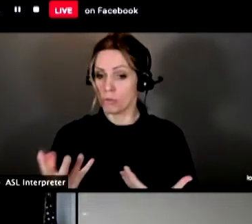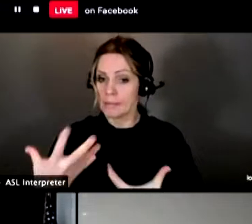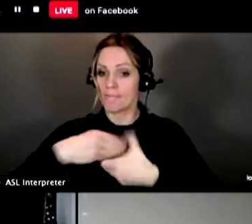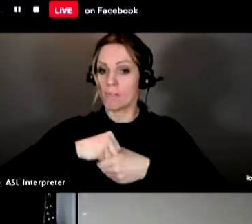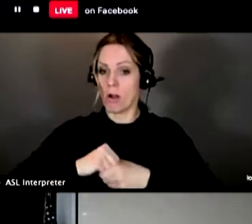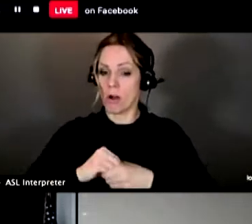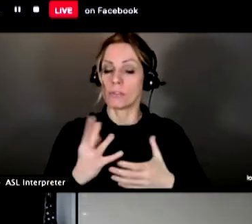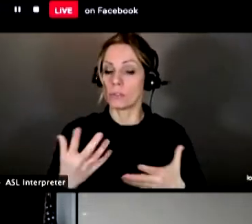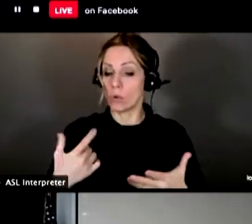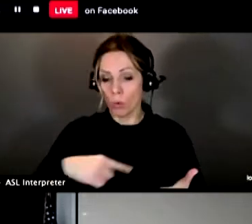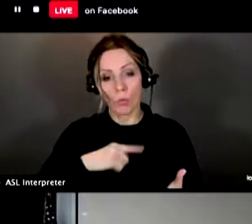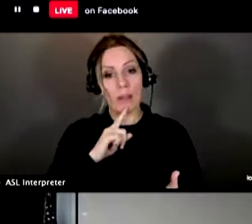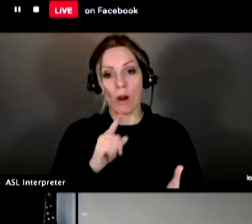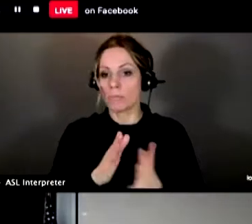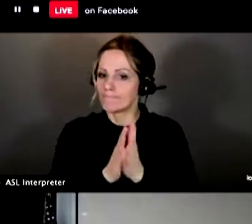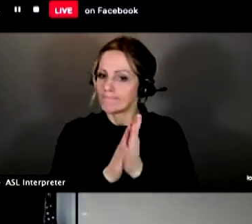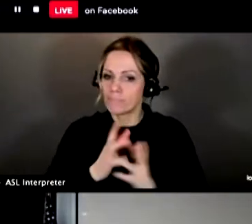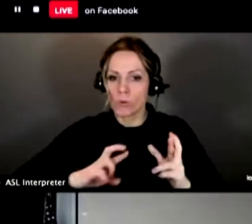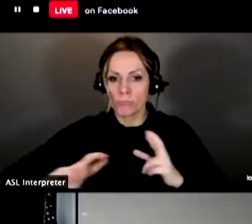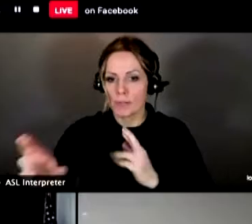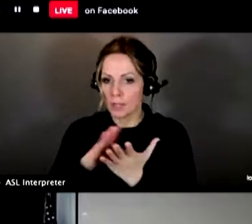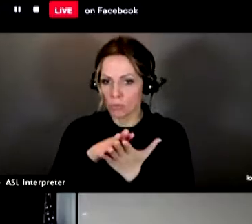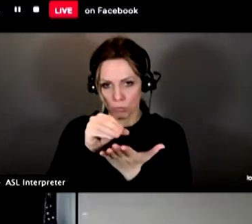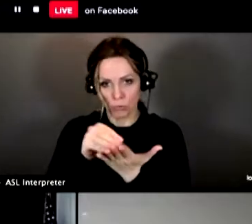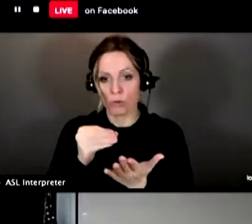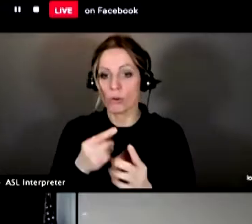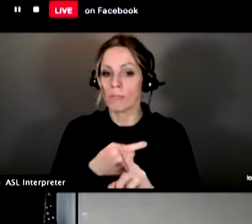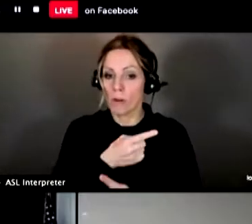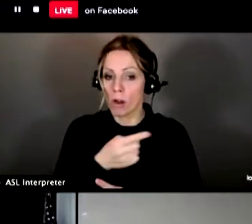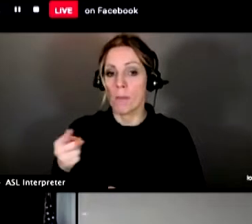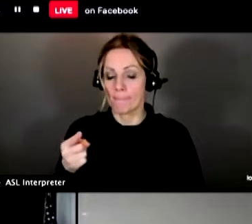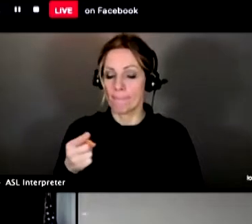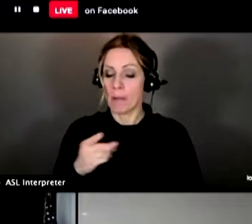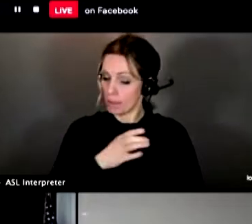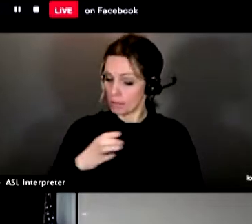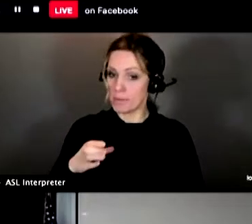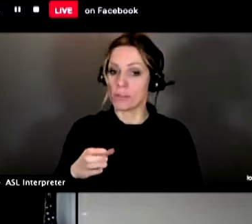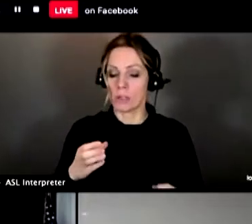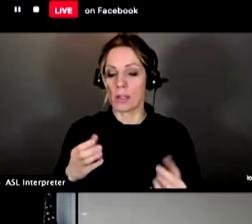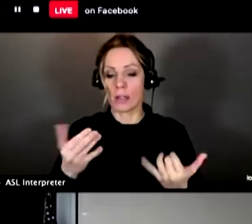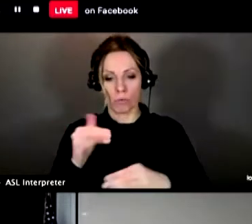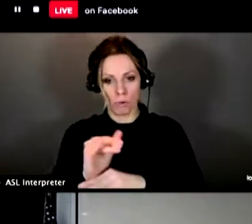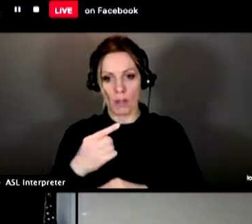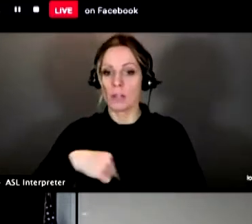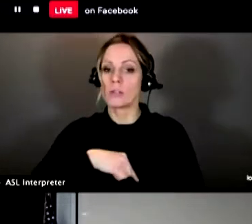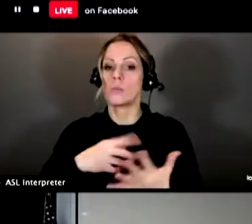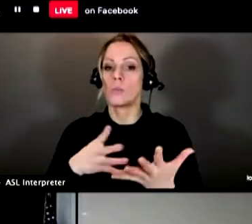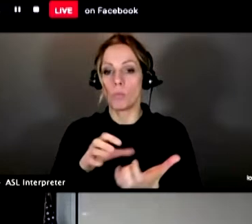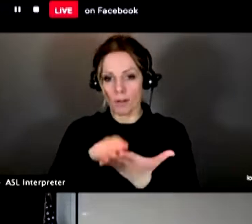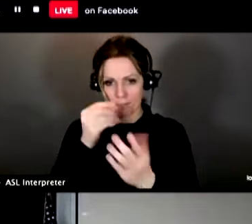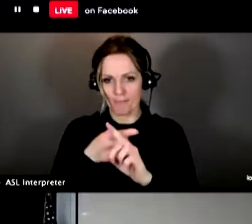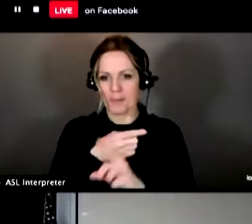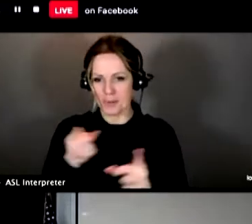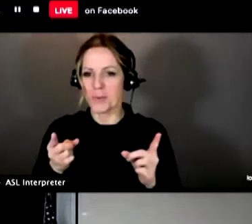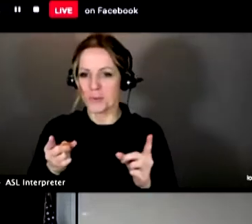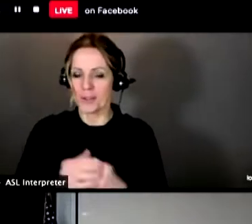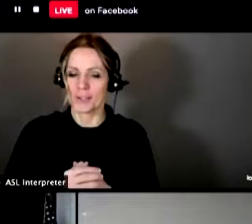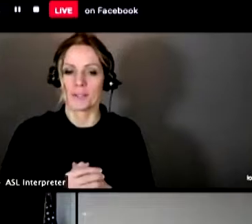anxiously engaged in the learning process from the commission. And tonight we're here to learn from you. Thank you so much,